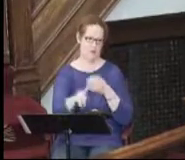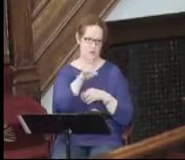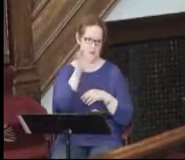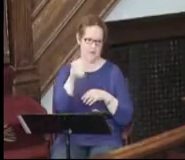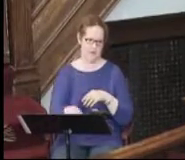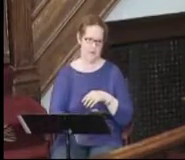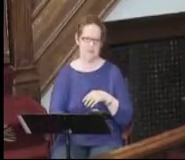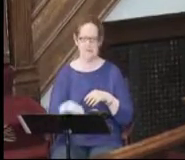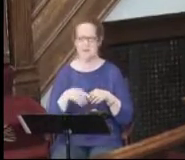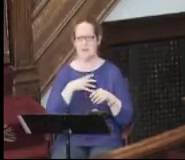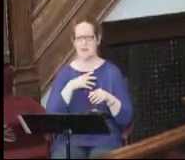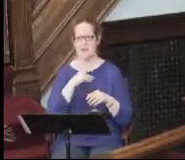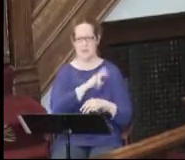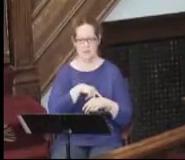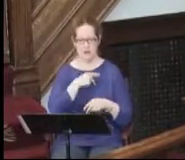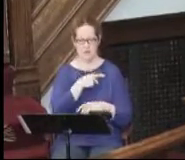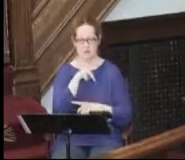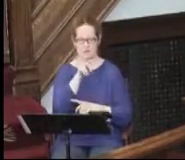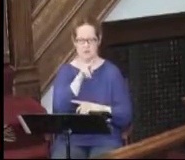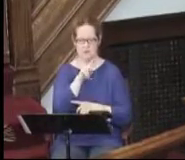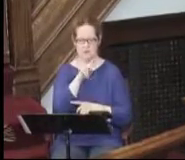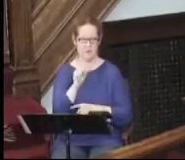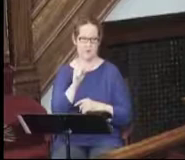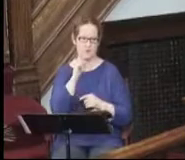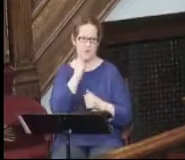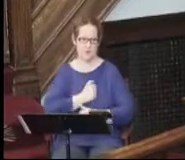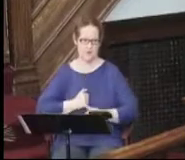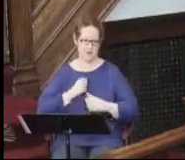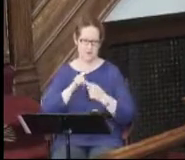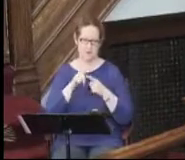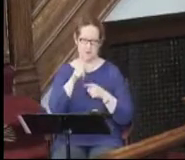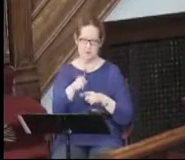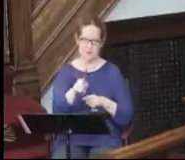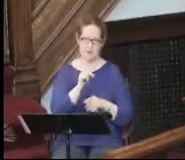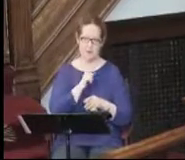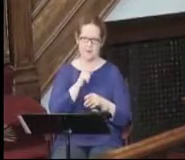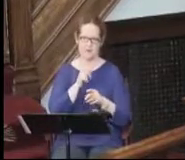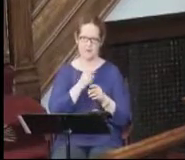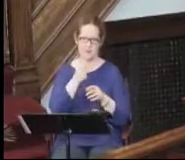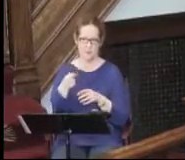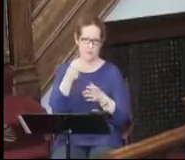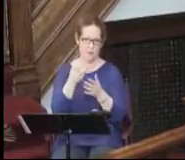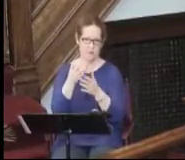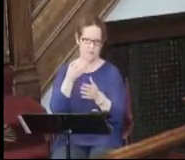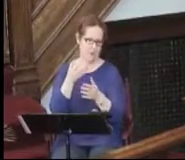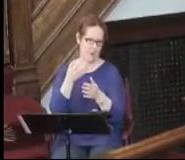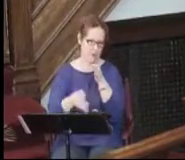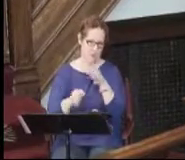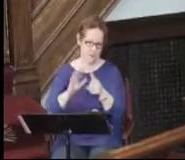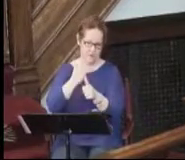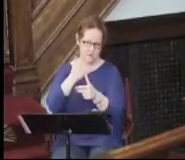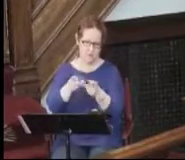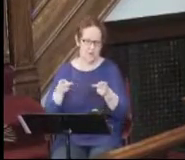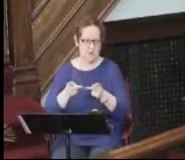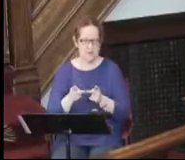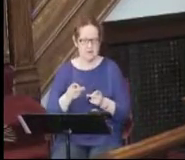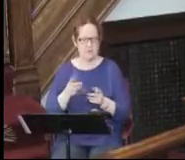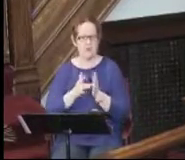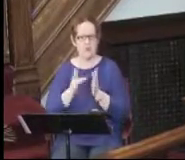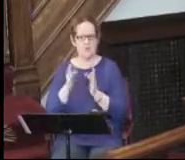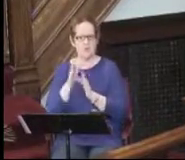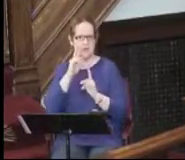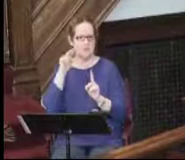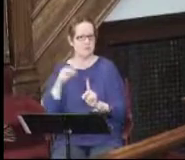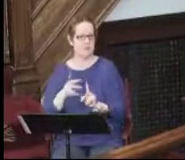the province of Nova Scotia apologized that she was ever prosecuted in the first place. Where do you think Jesus would have